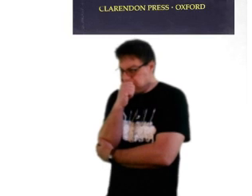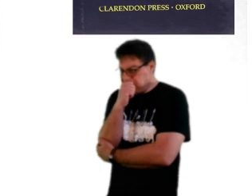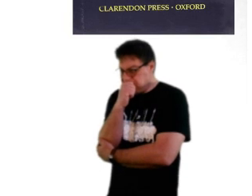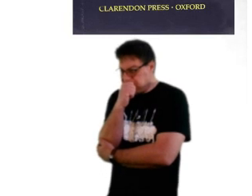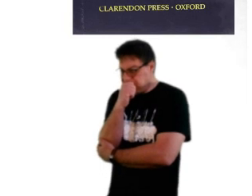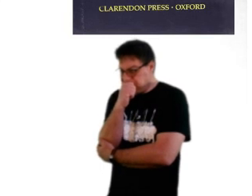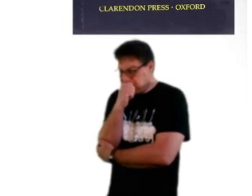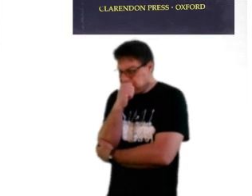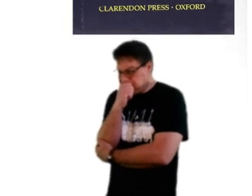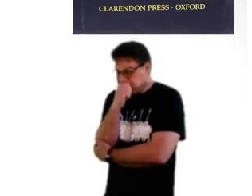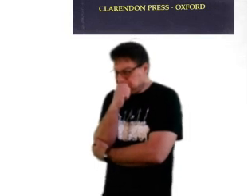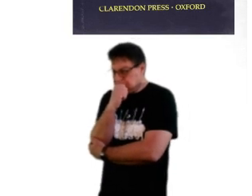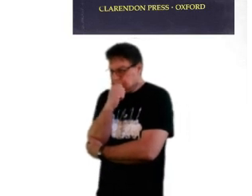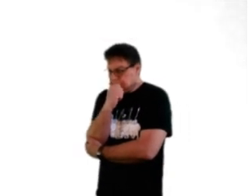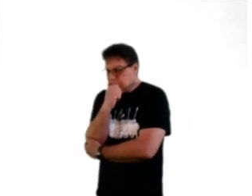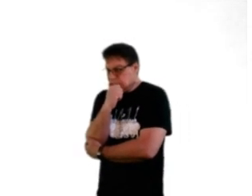pastor on television?